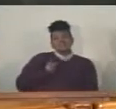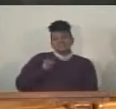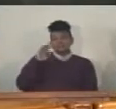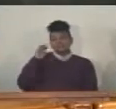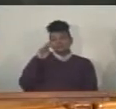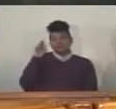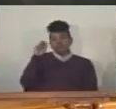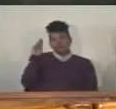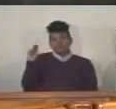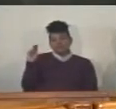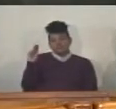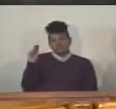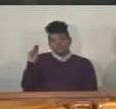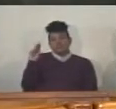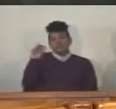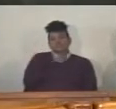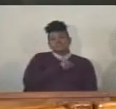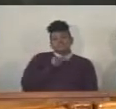Senator Crawford?